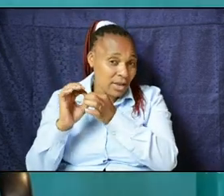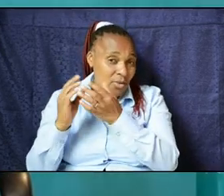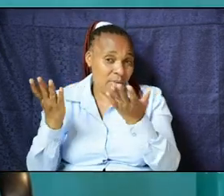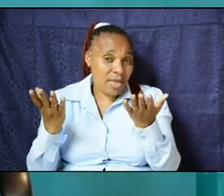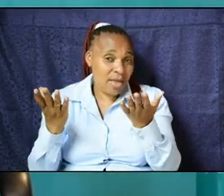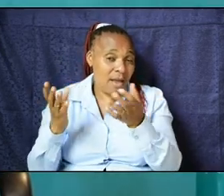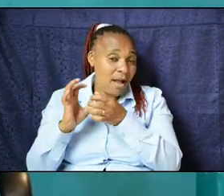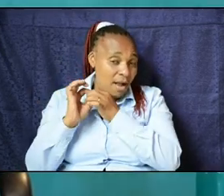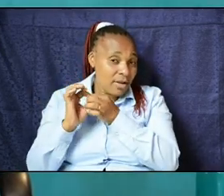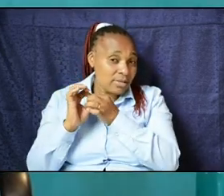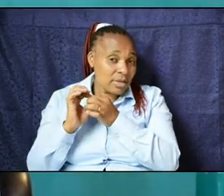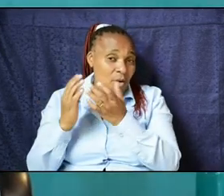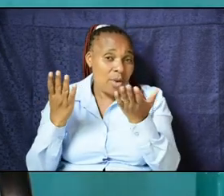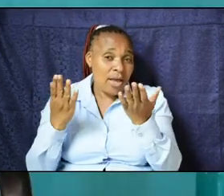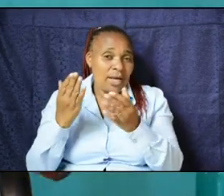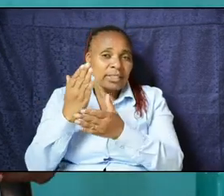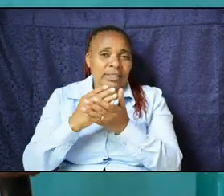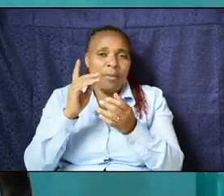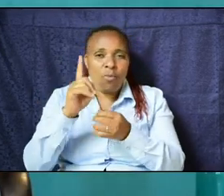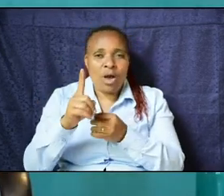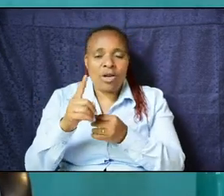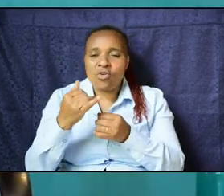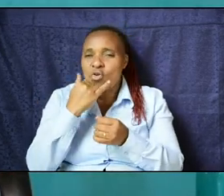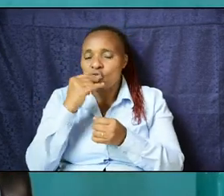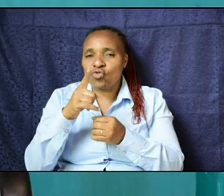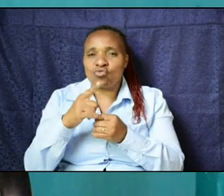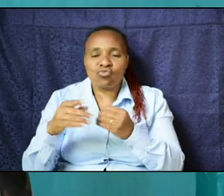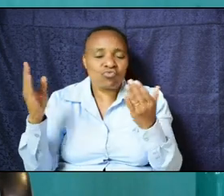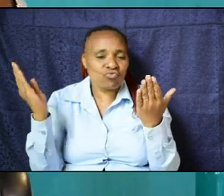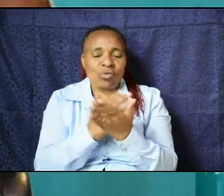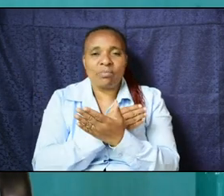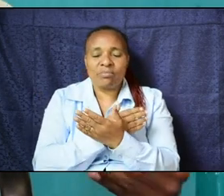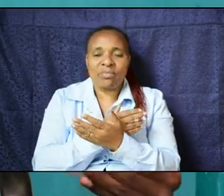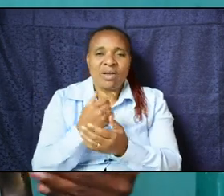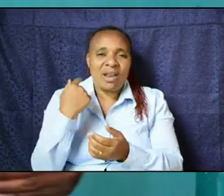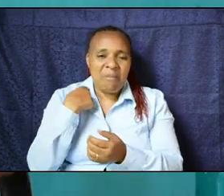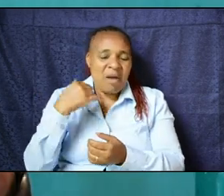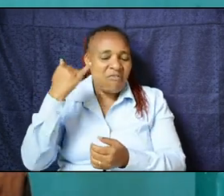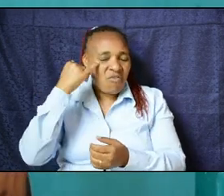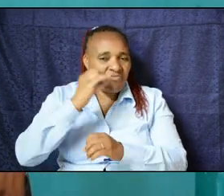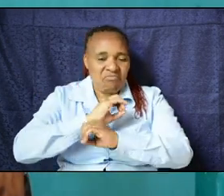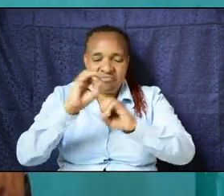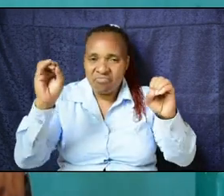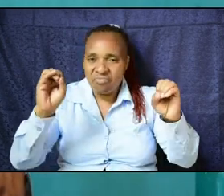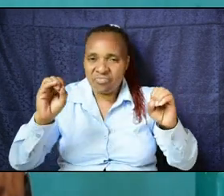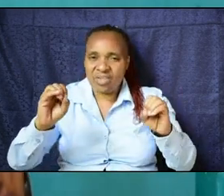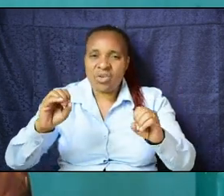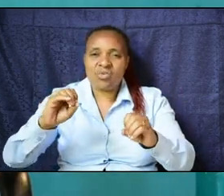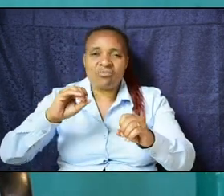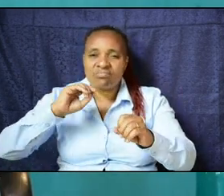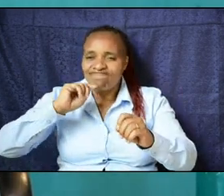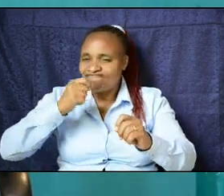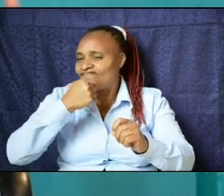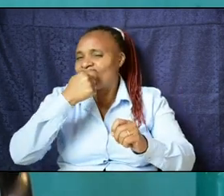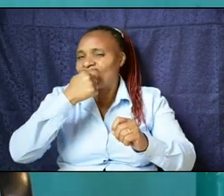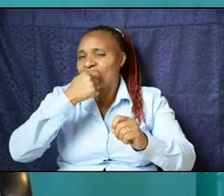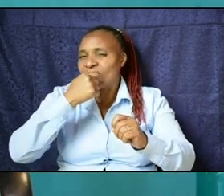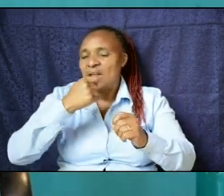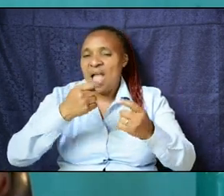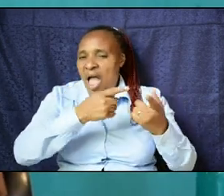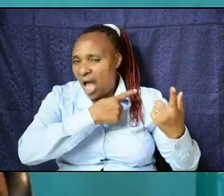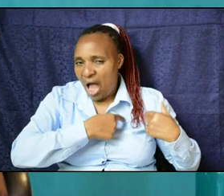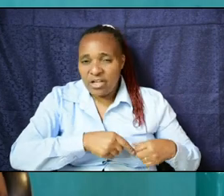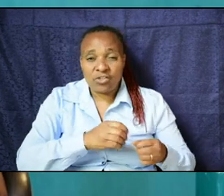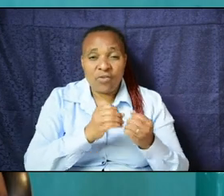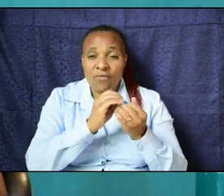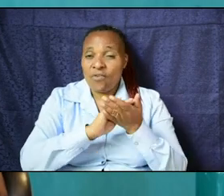culture, where if someone wrongs you, you cut them off, you delete their number, you don't talk to them again, and we don't really have the heart of forgiveness